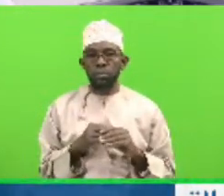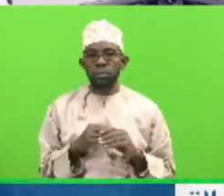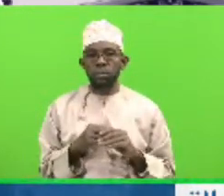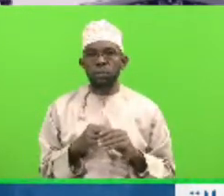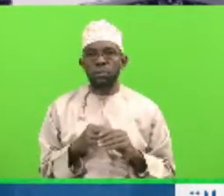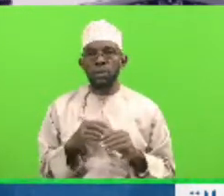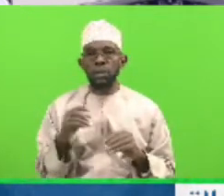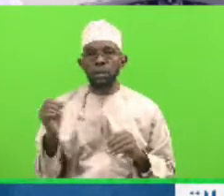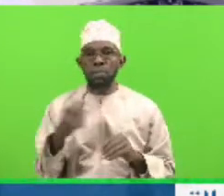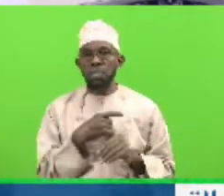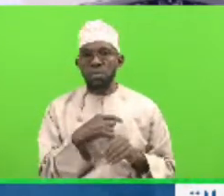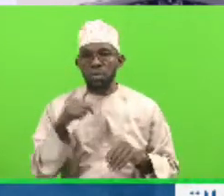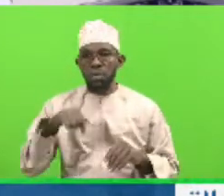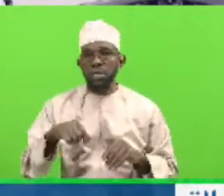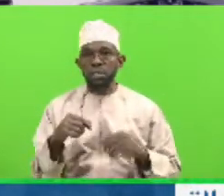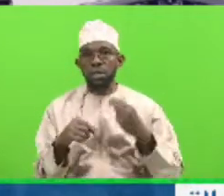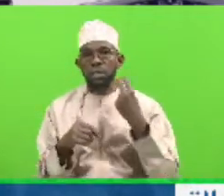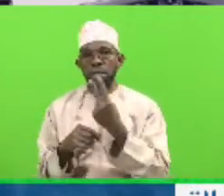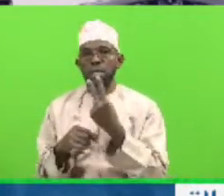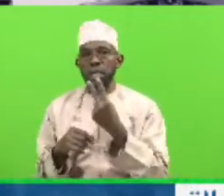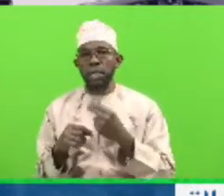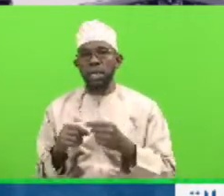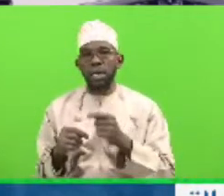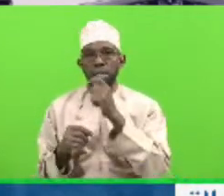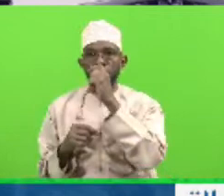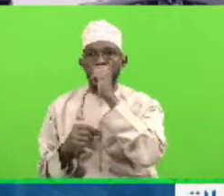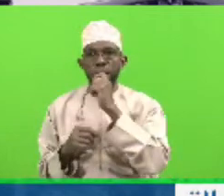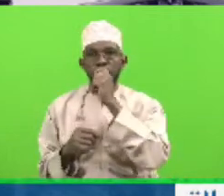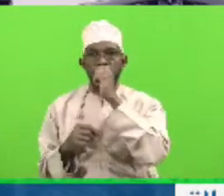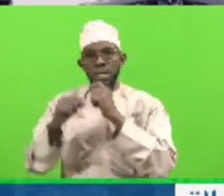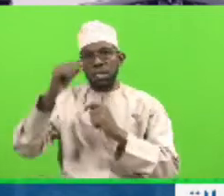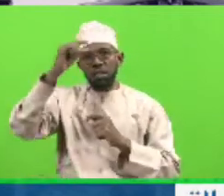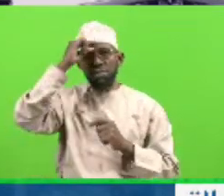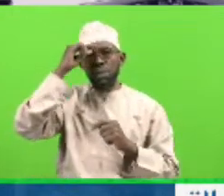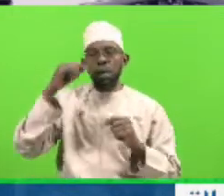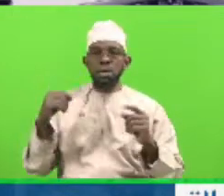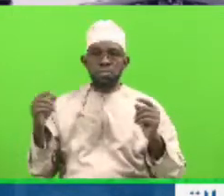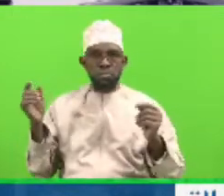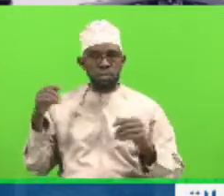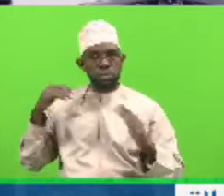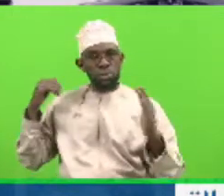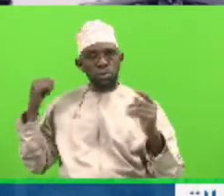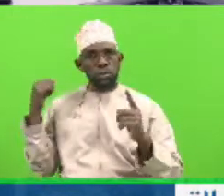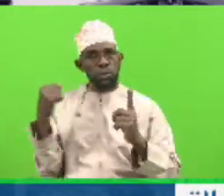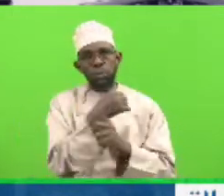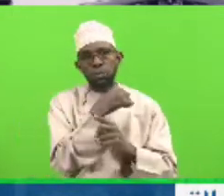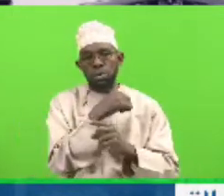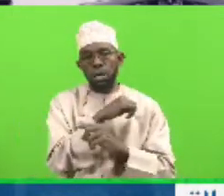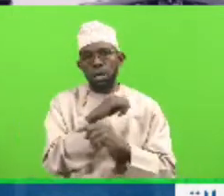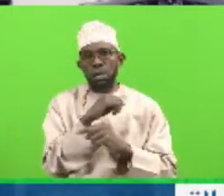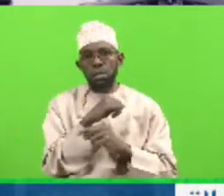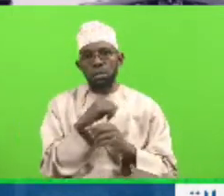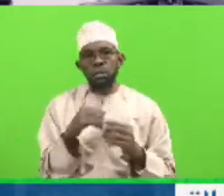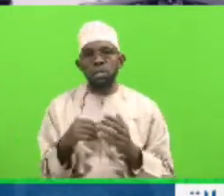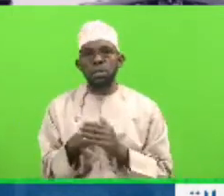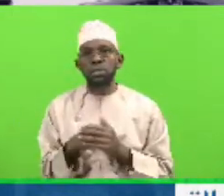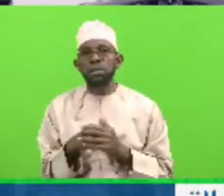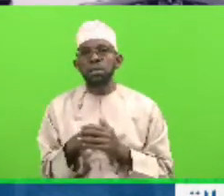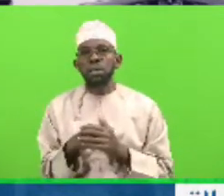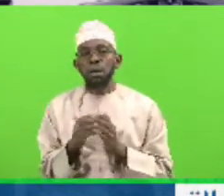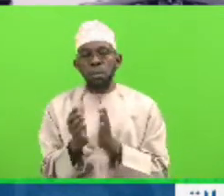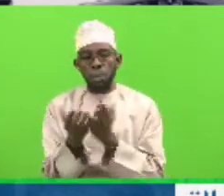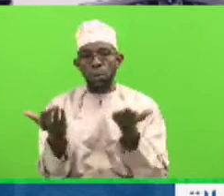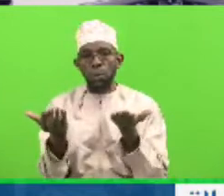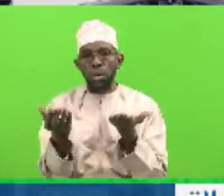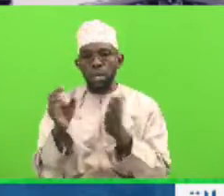In February this year, the Tanzanian government banned a popular children's book